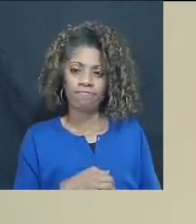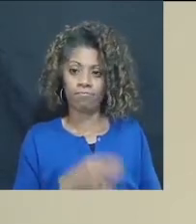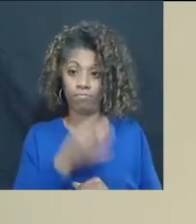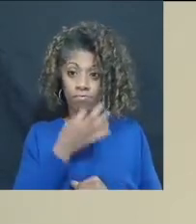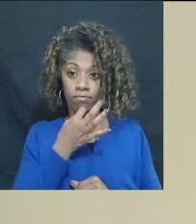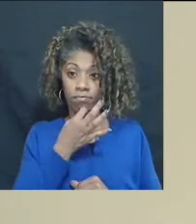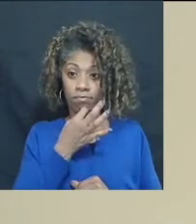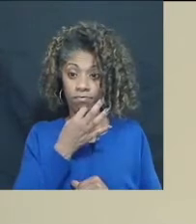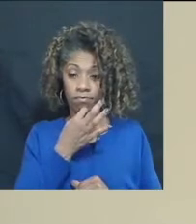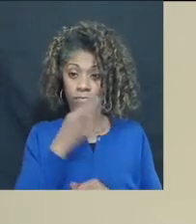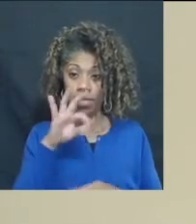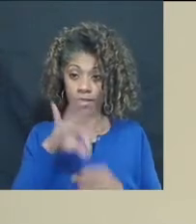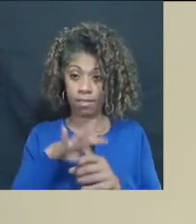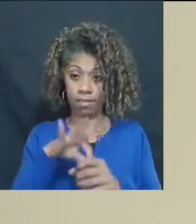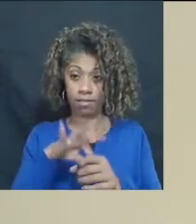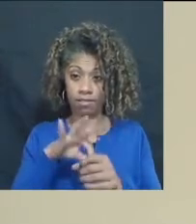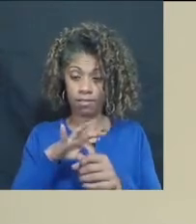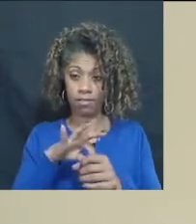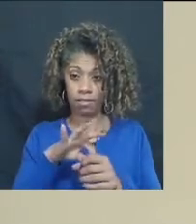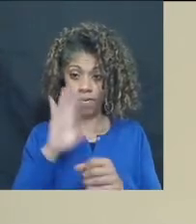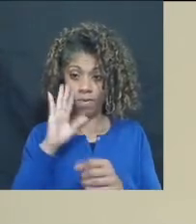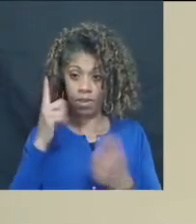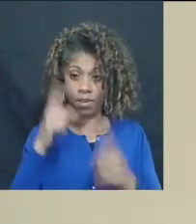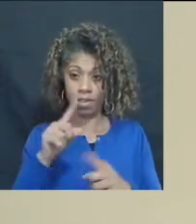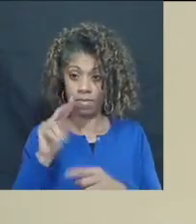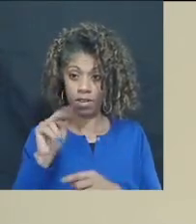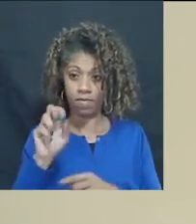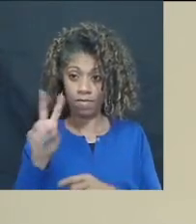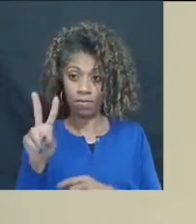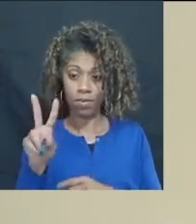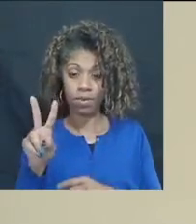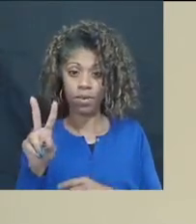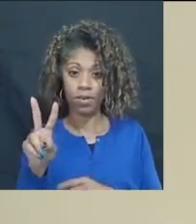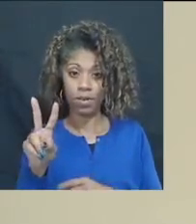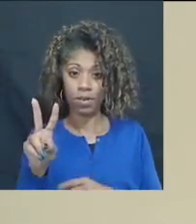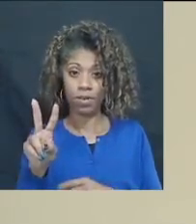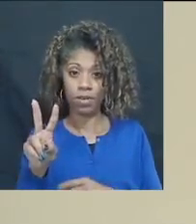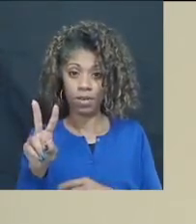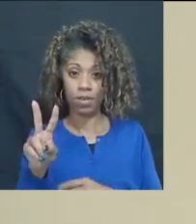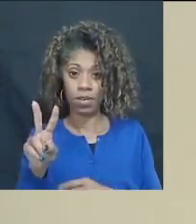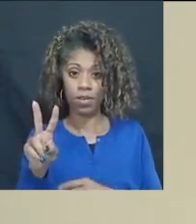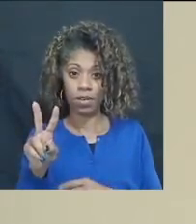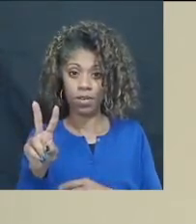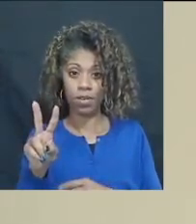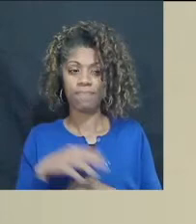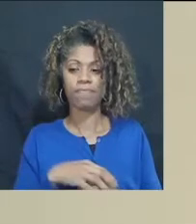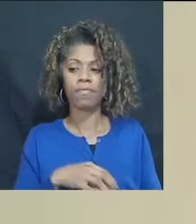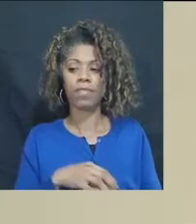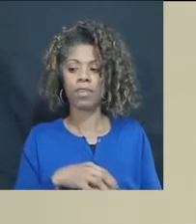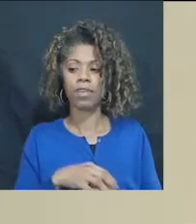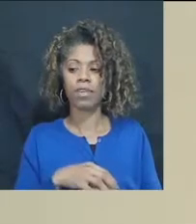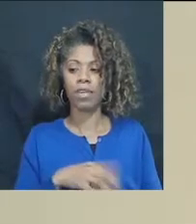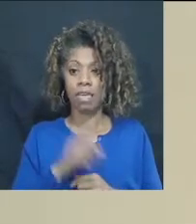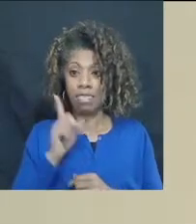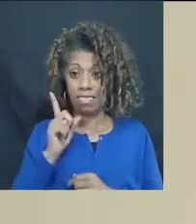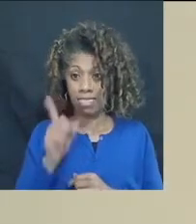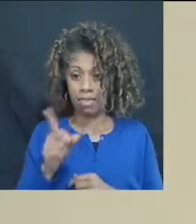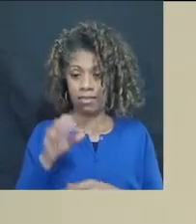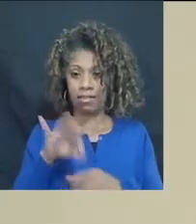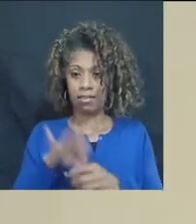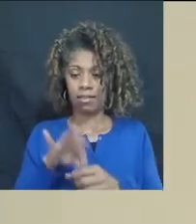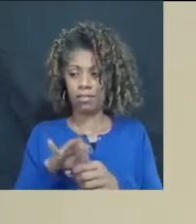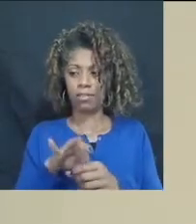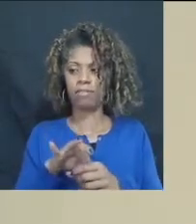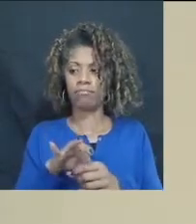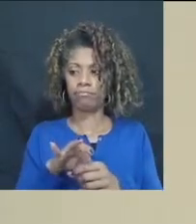that will probably be one that sets the course for a generation, honestly. And we're a